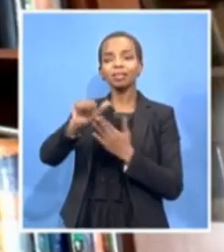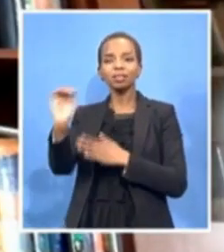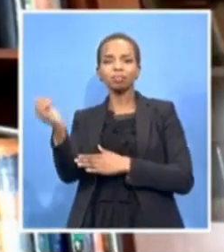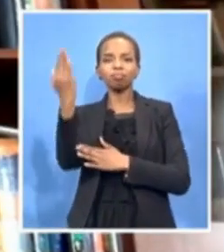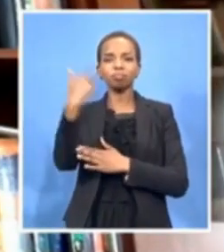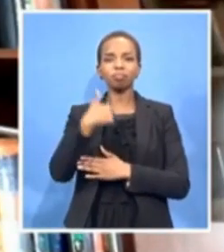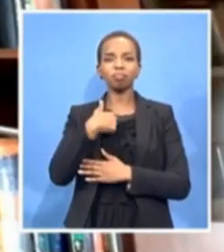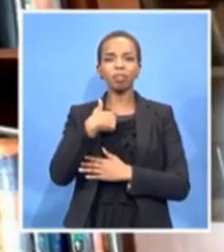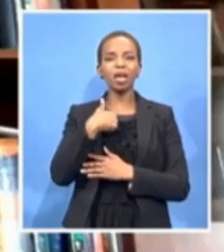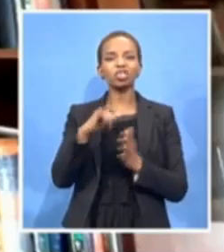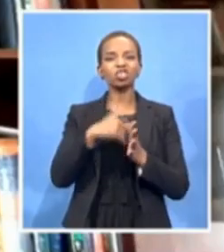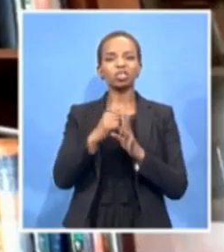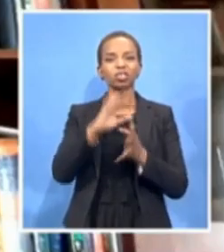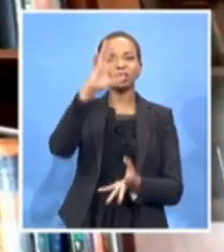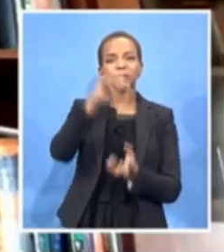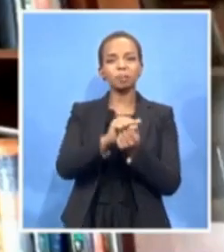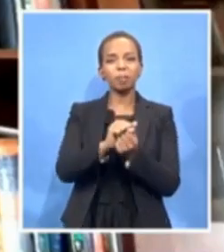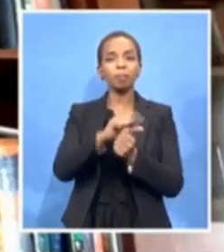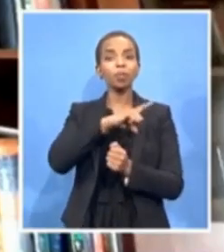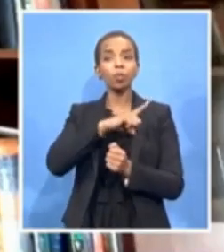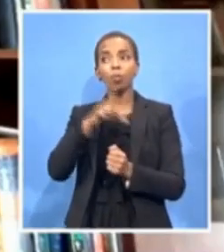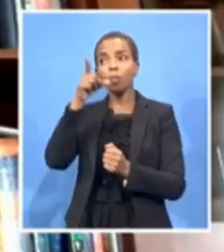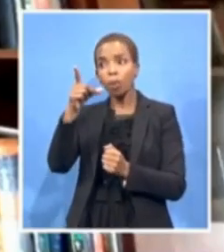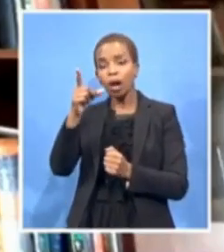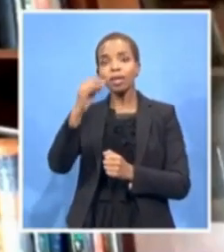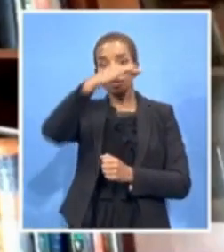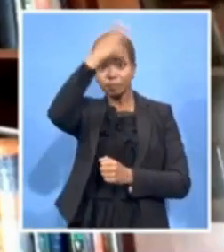Zuma, he was telling the Osagyefo,